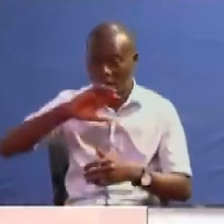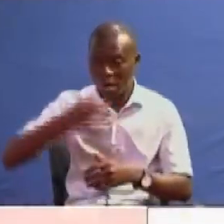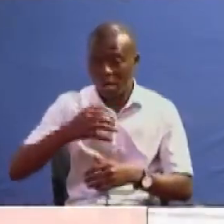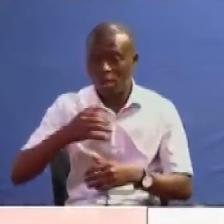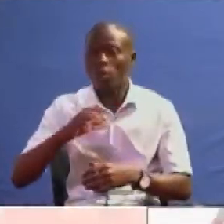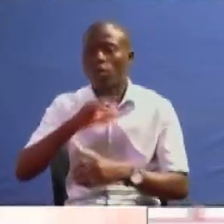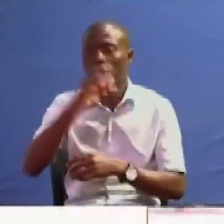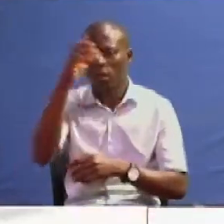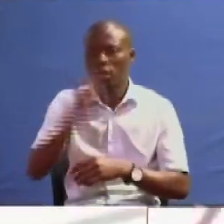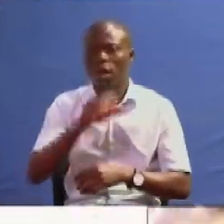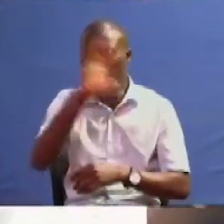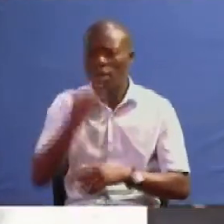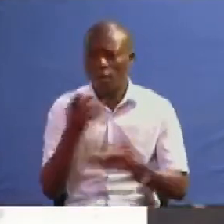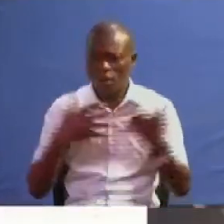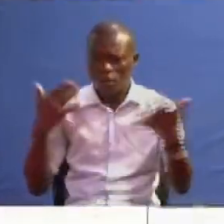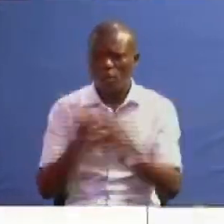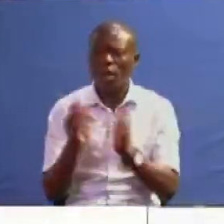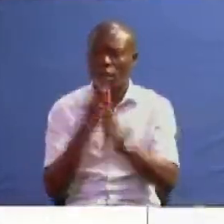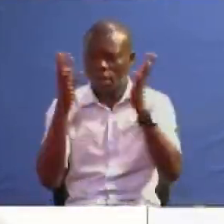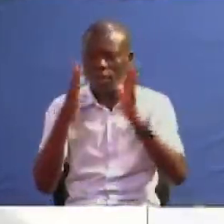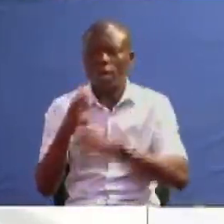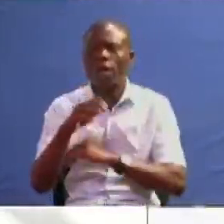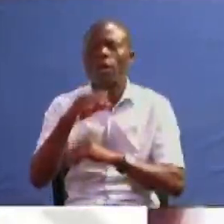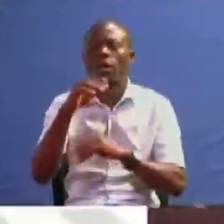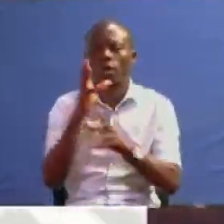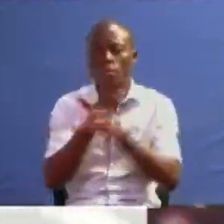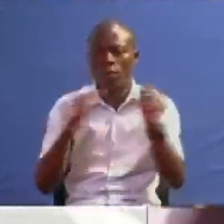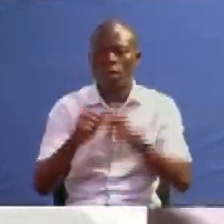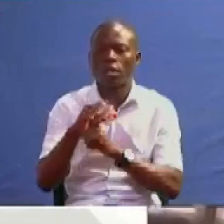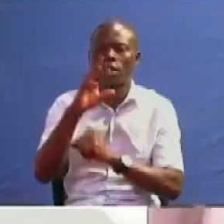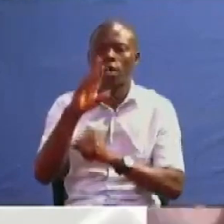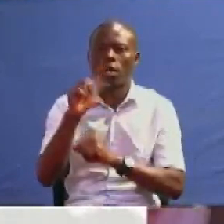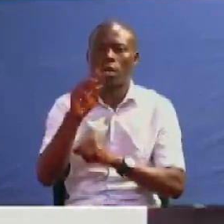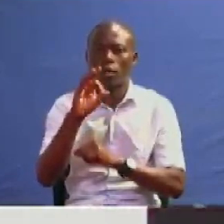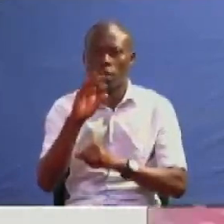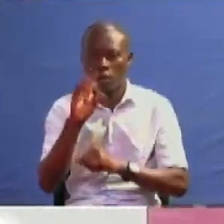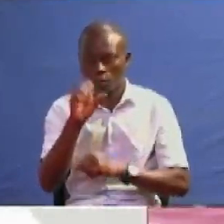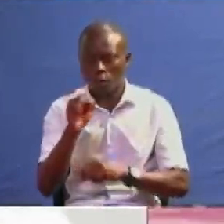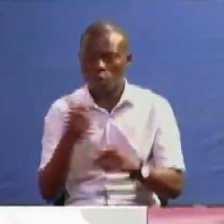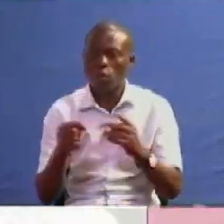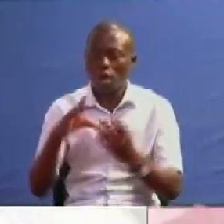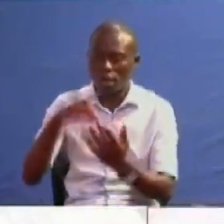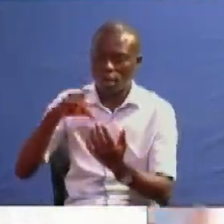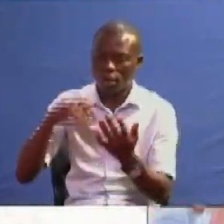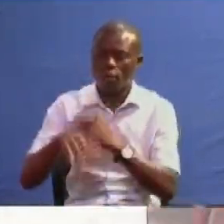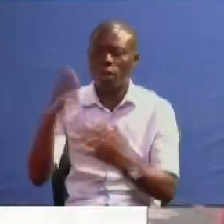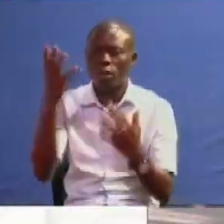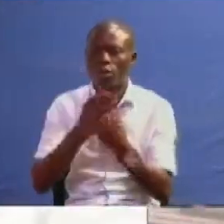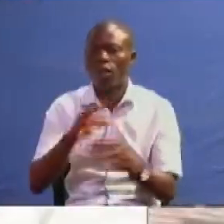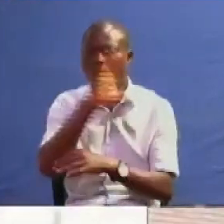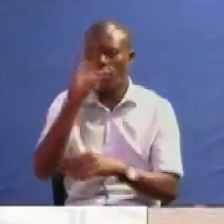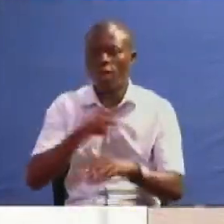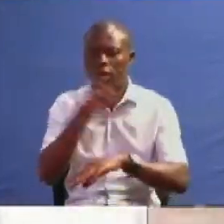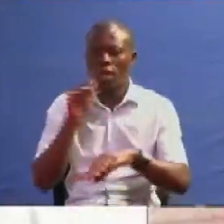Africa to attend the inauguration ceremony of President Cyril Ramaphosa, who was elected following a coalition deal between the governing African